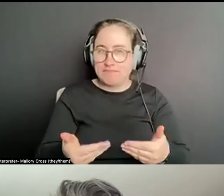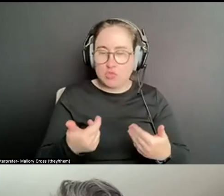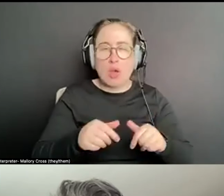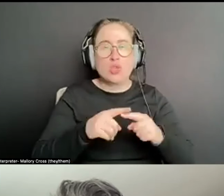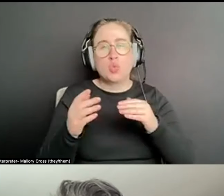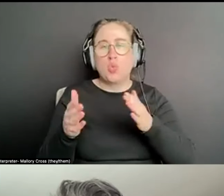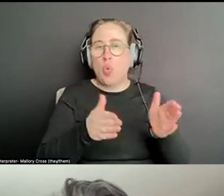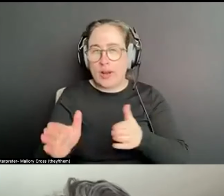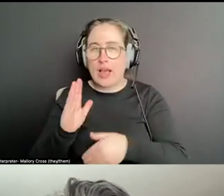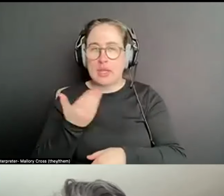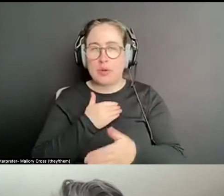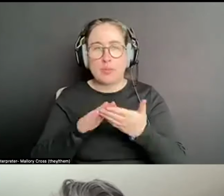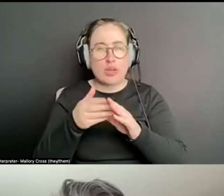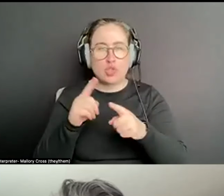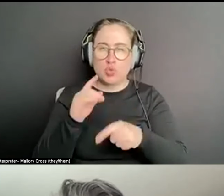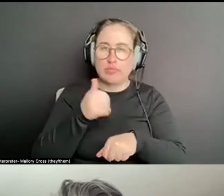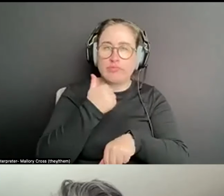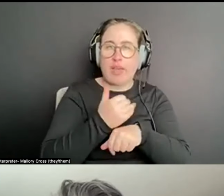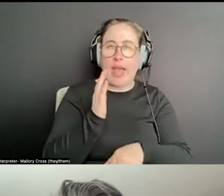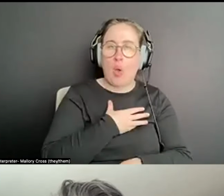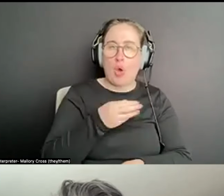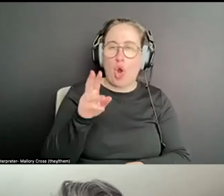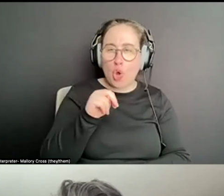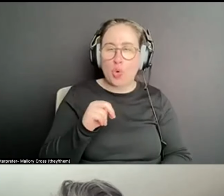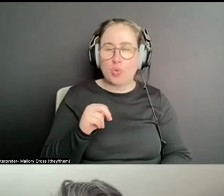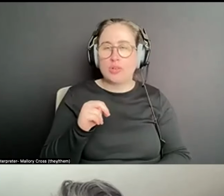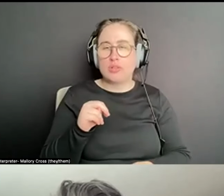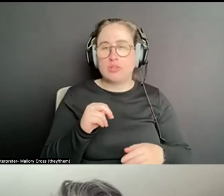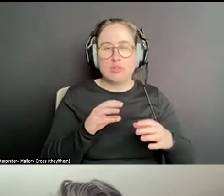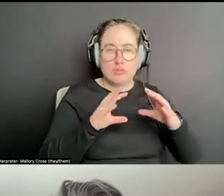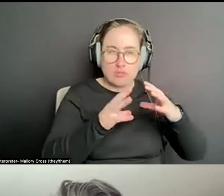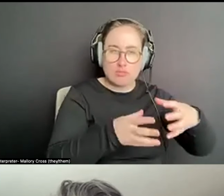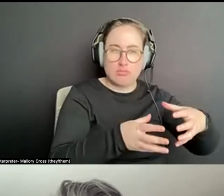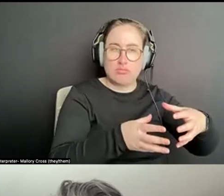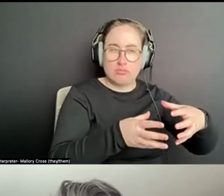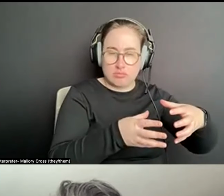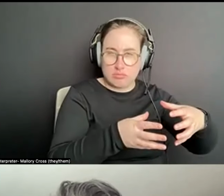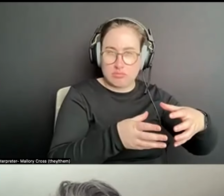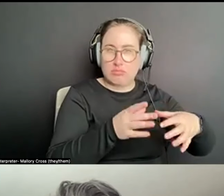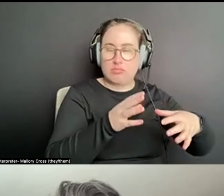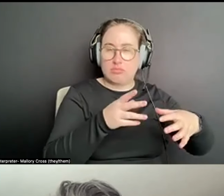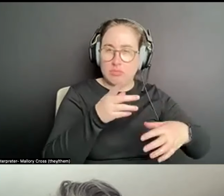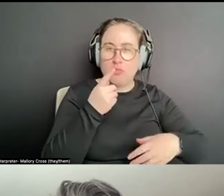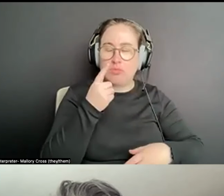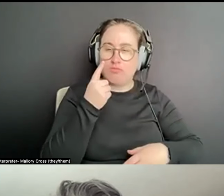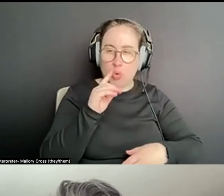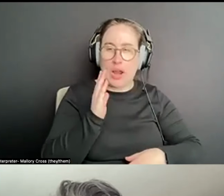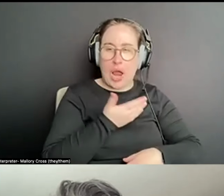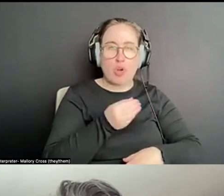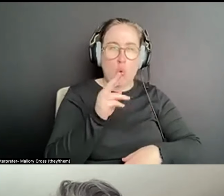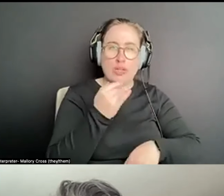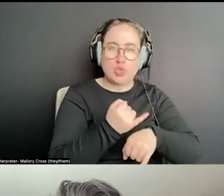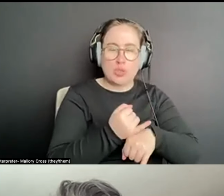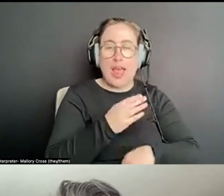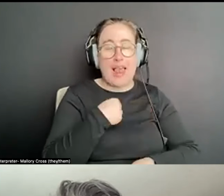to create our own dam and for our own, you know, institutions. And of course, I'm happy